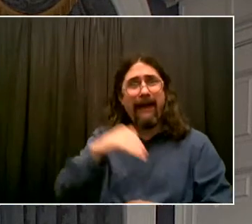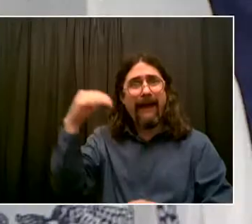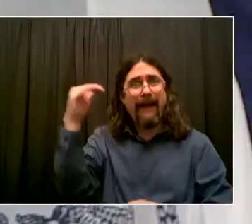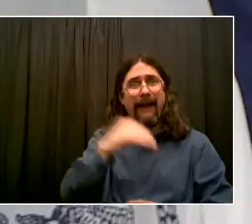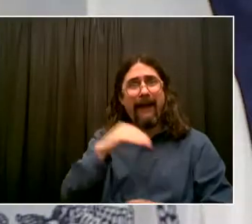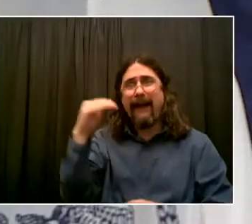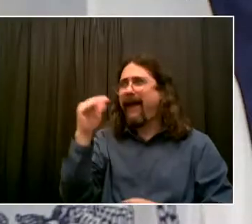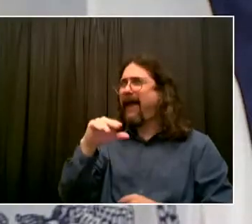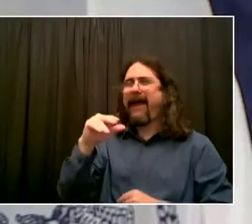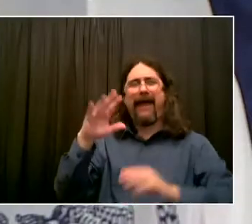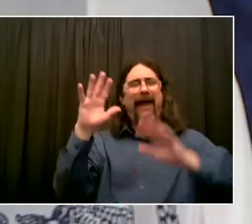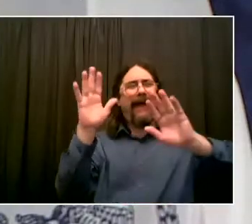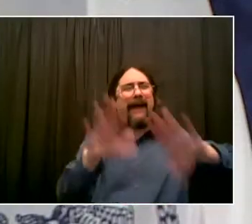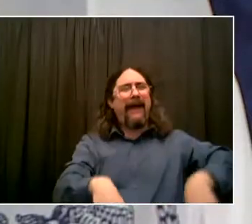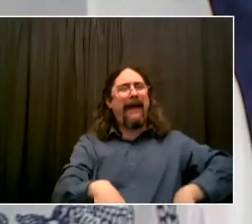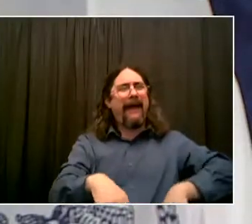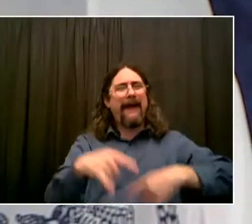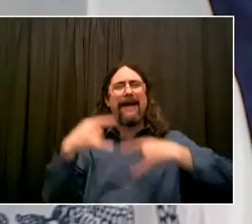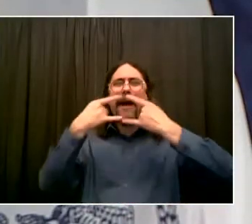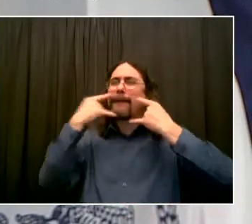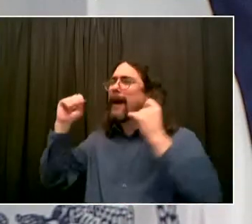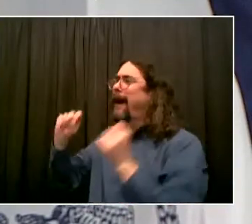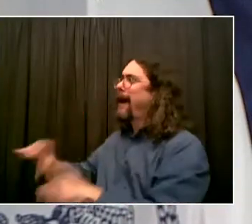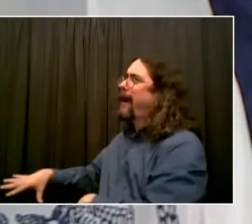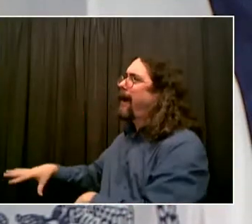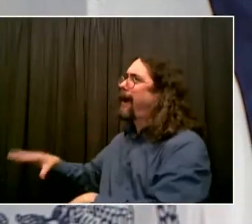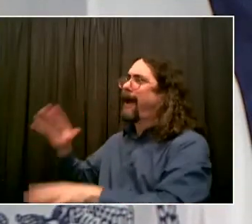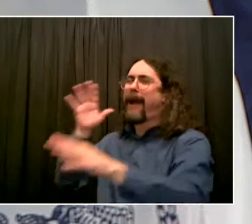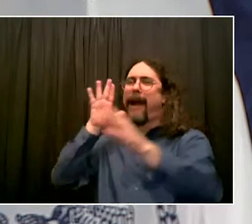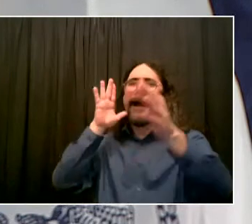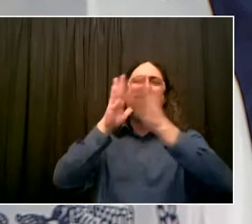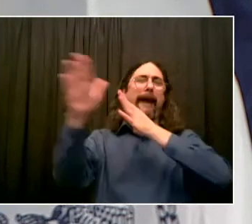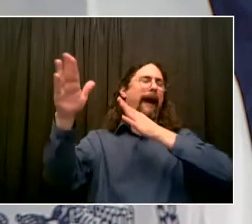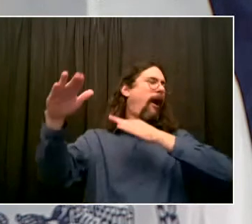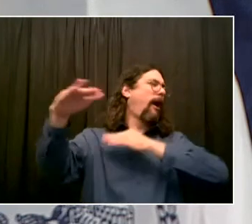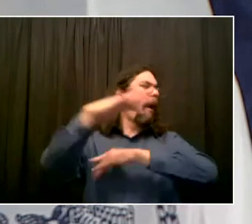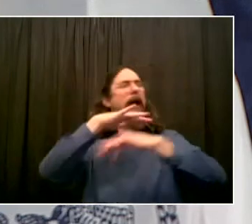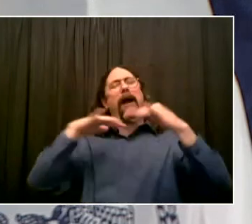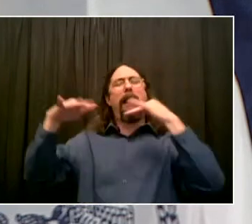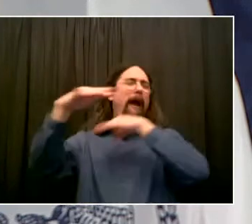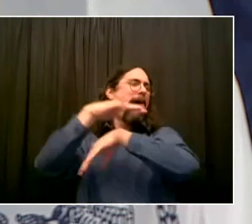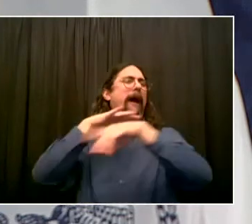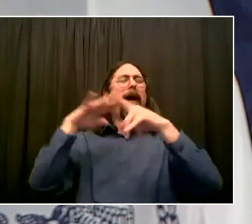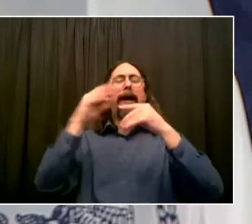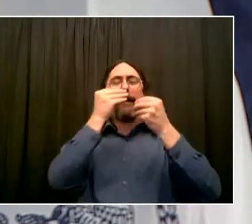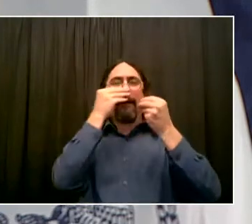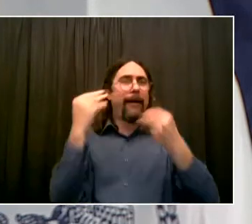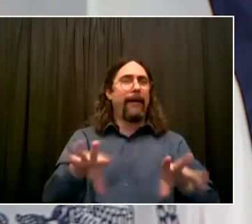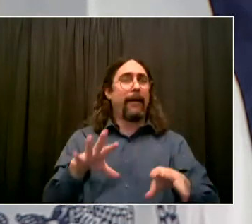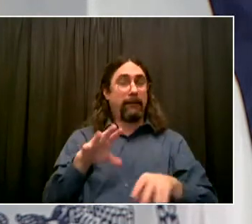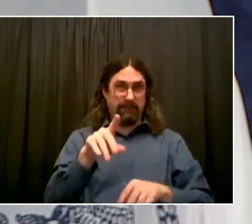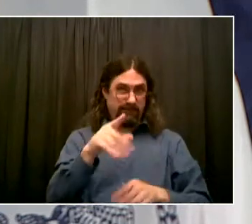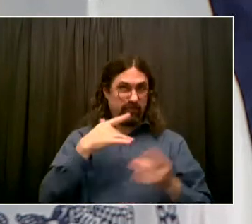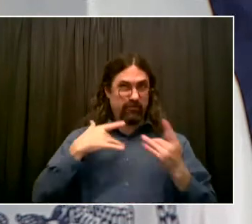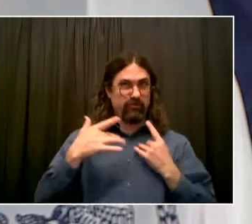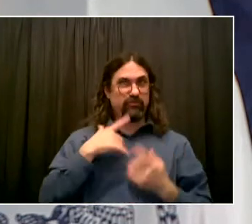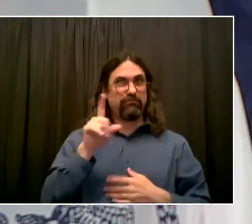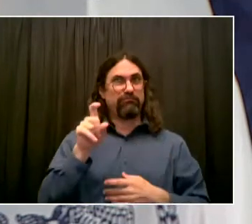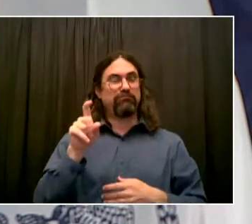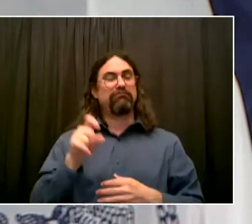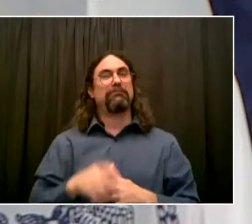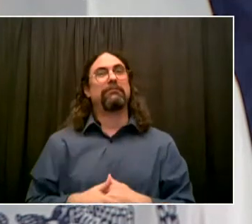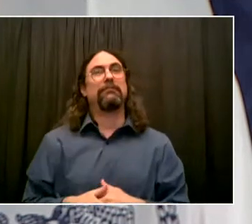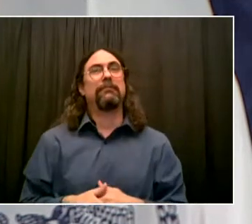Well, really important question, James. I'll tell you I'm hopeful because just the sheer